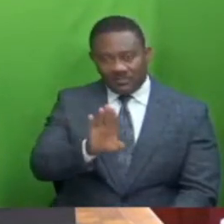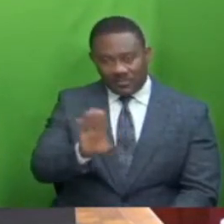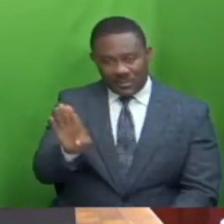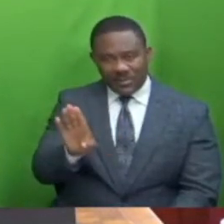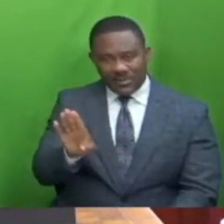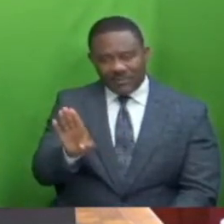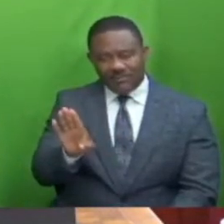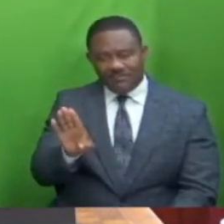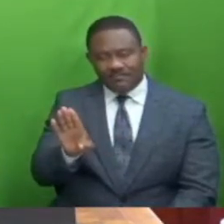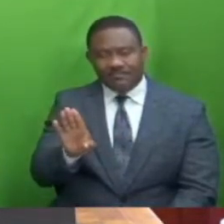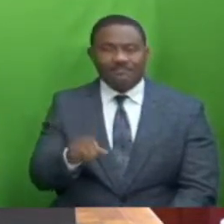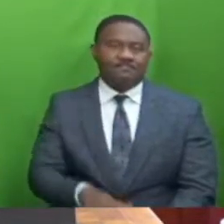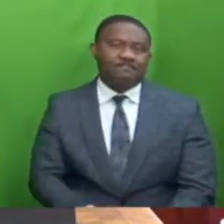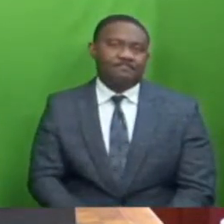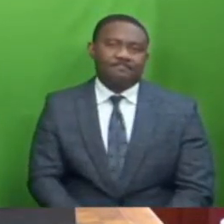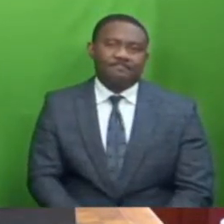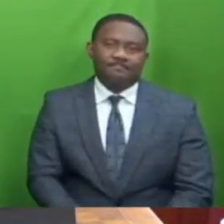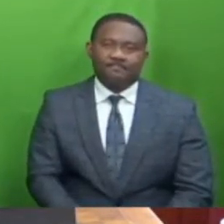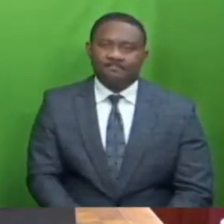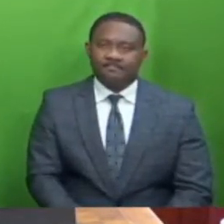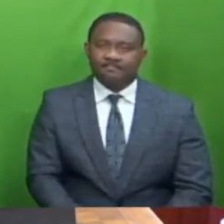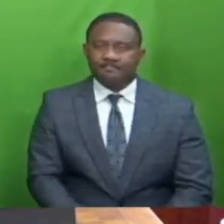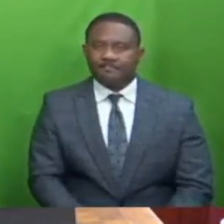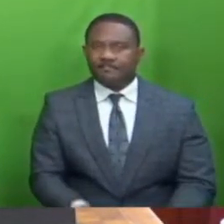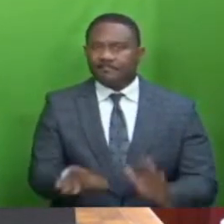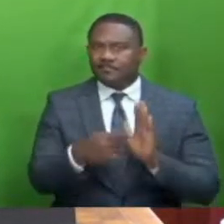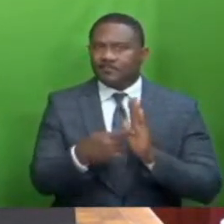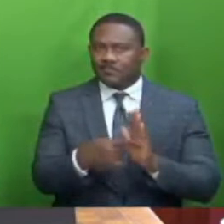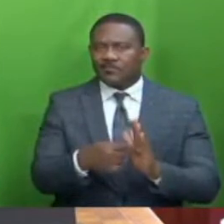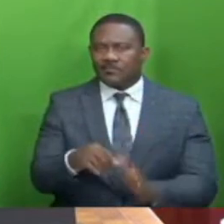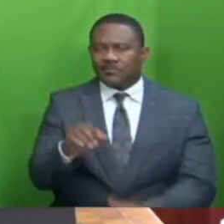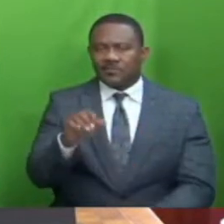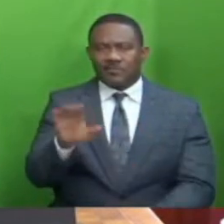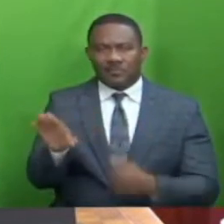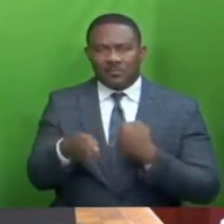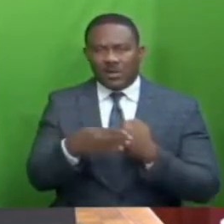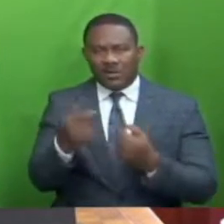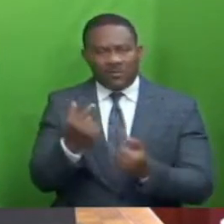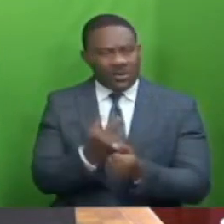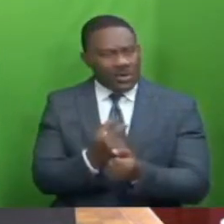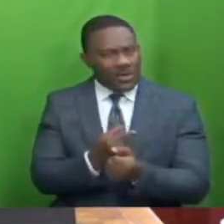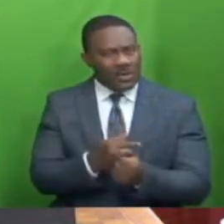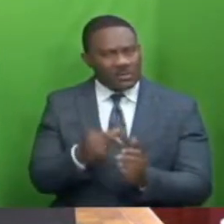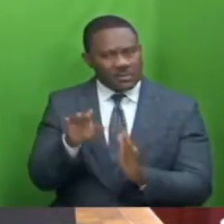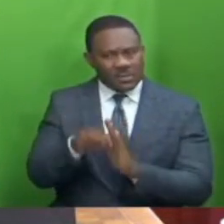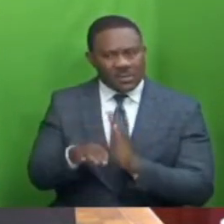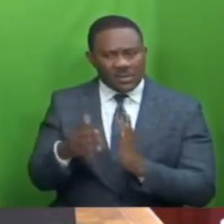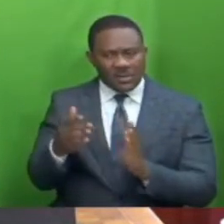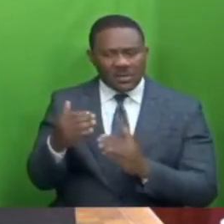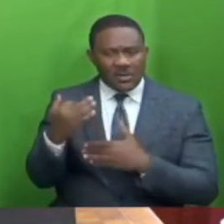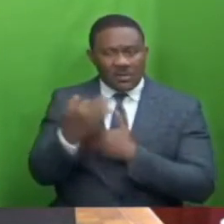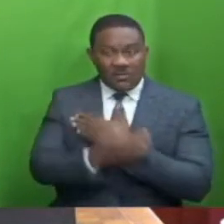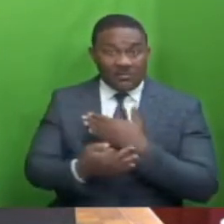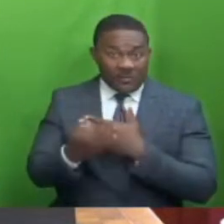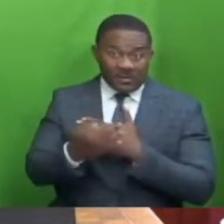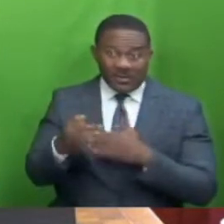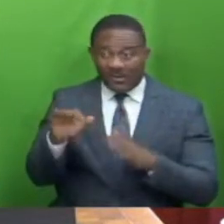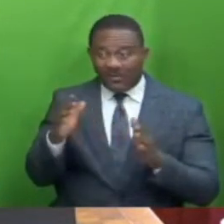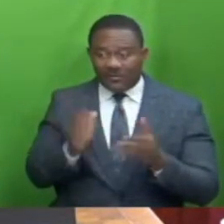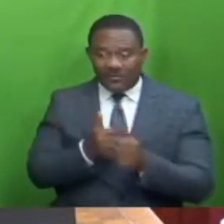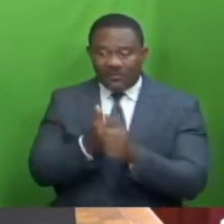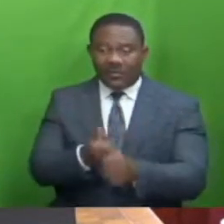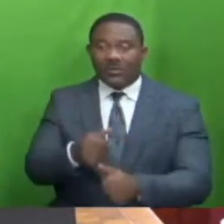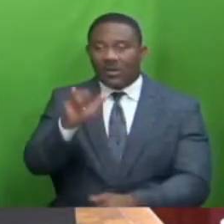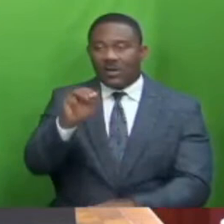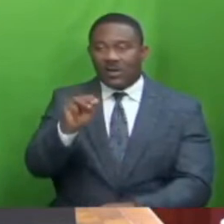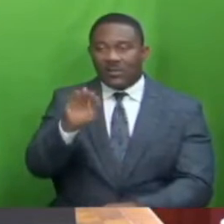June 2023, reflecting BOGs reducing their foreign liabilities in line with the IMF program.